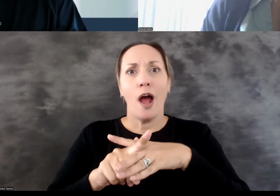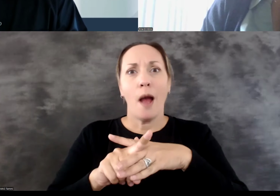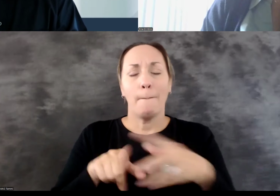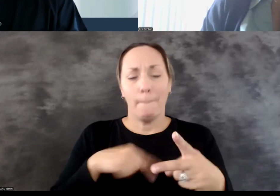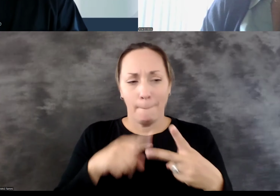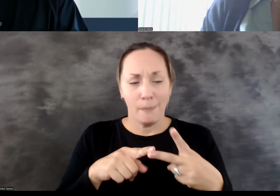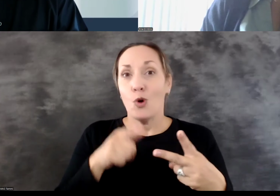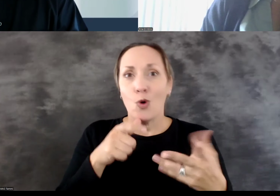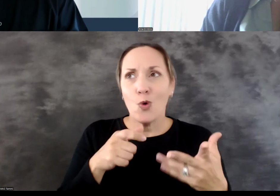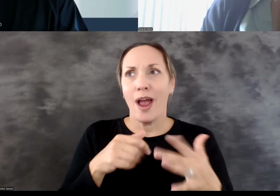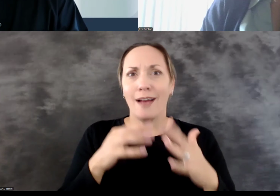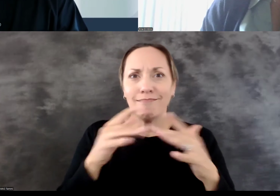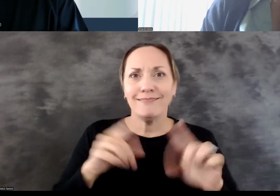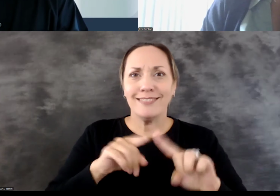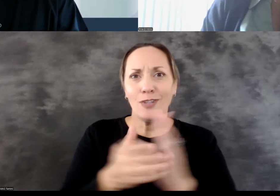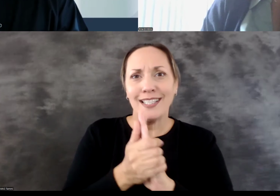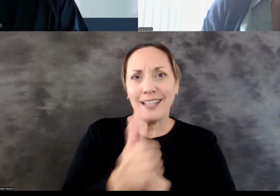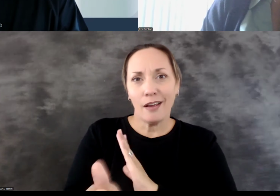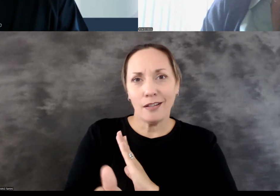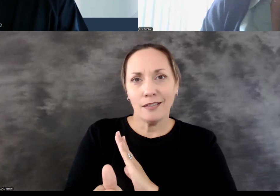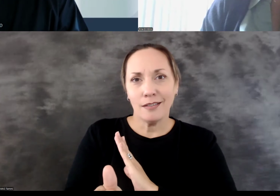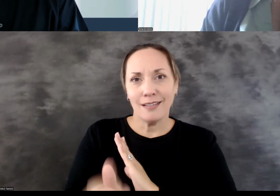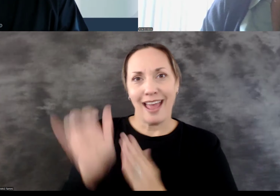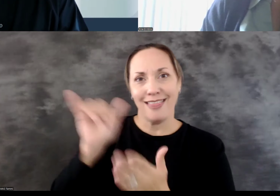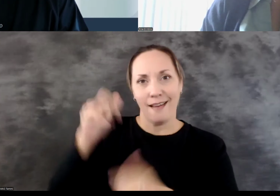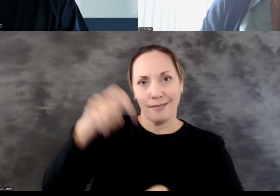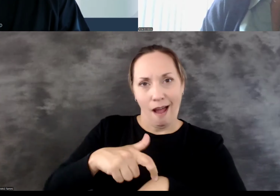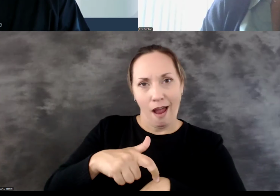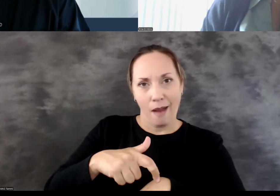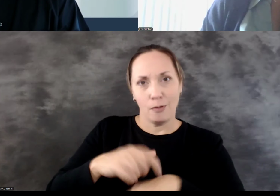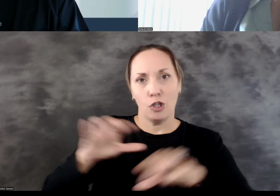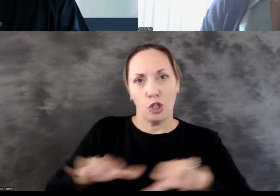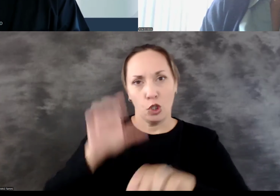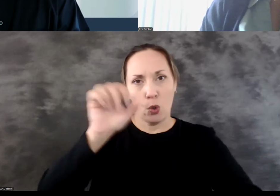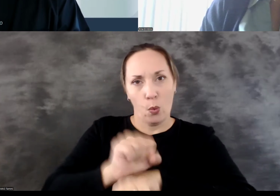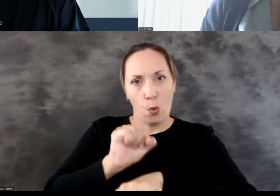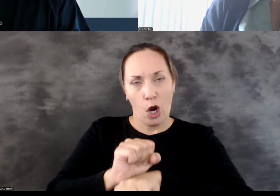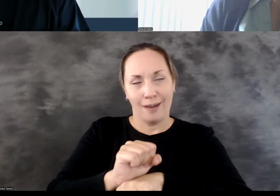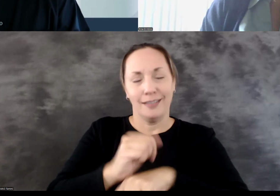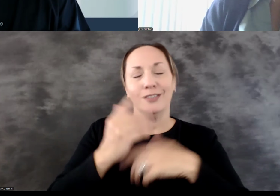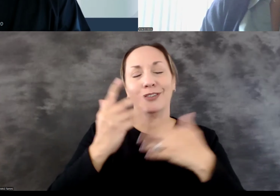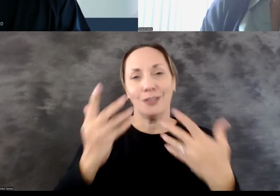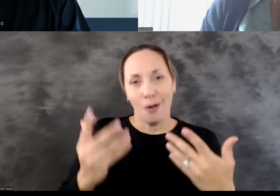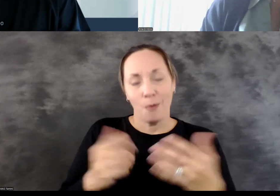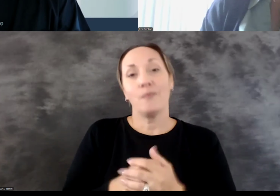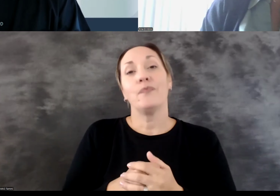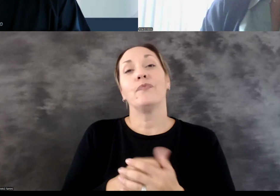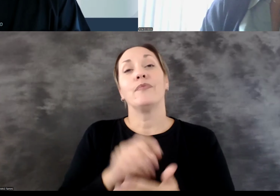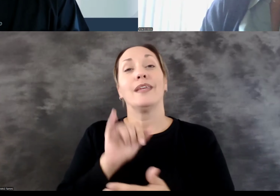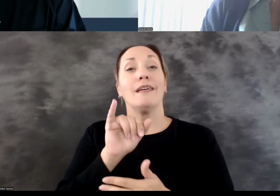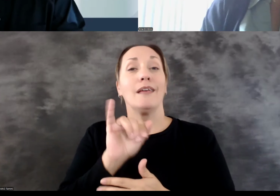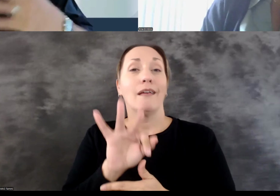the various skills and the time in order to do this work. So if a company